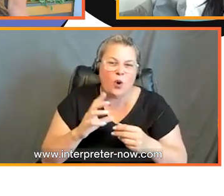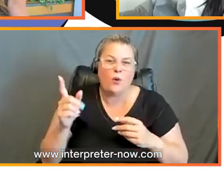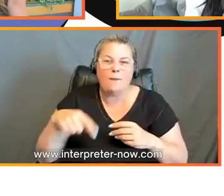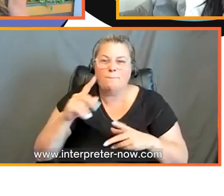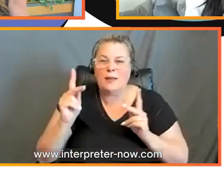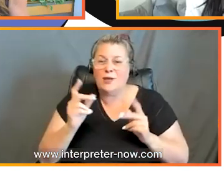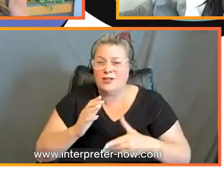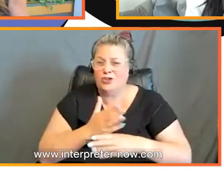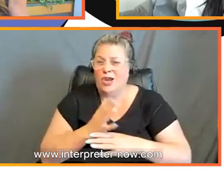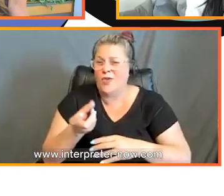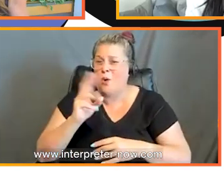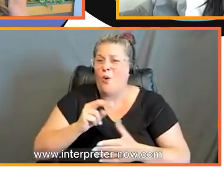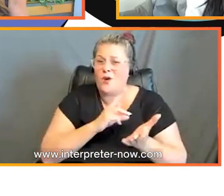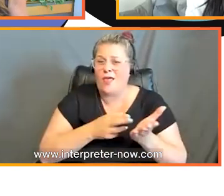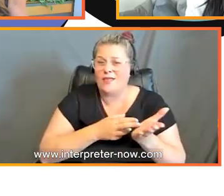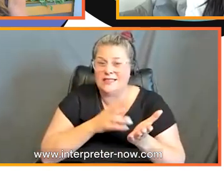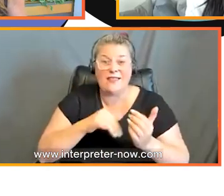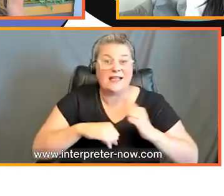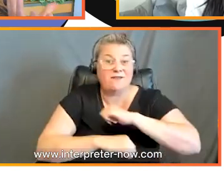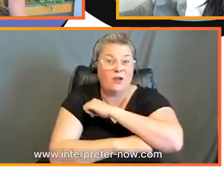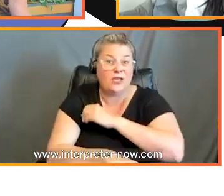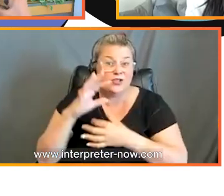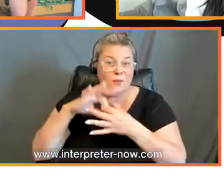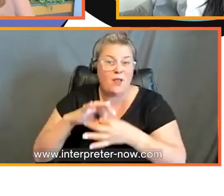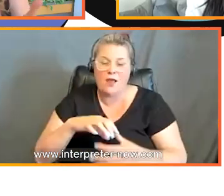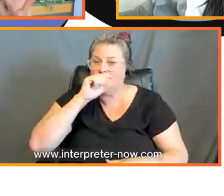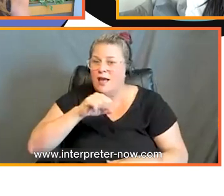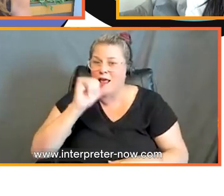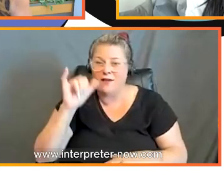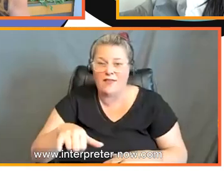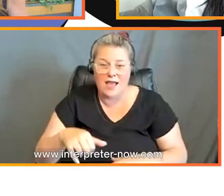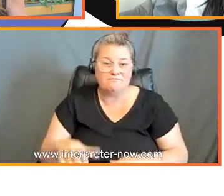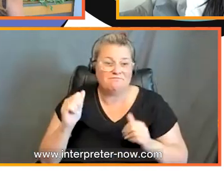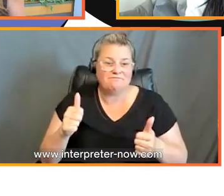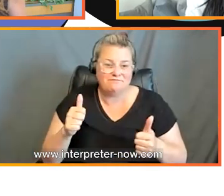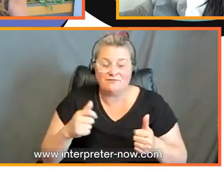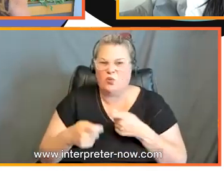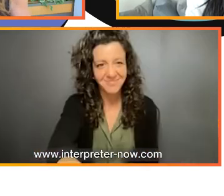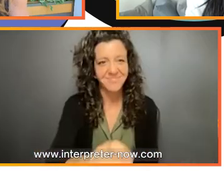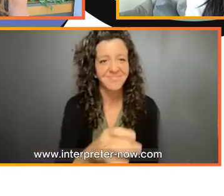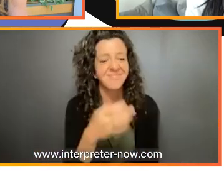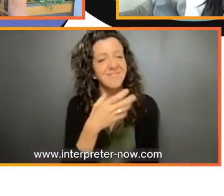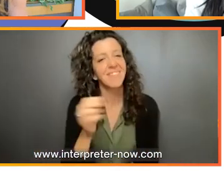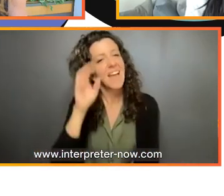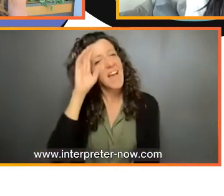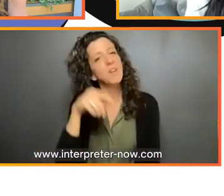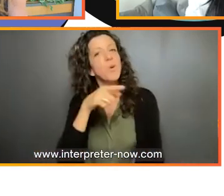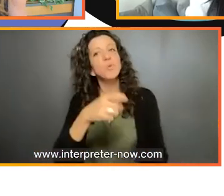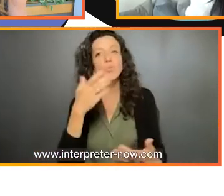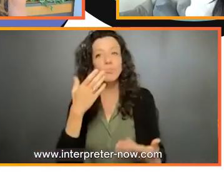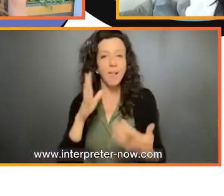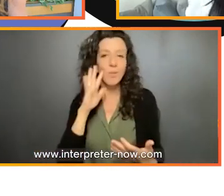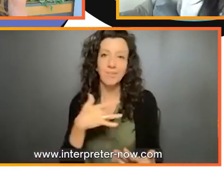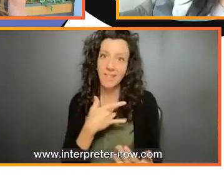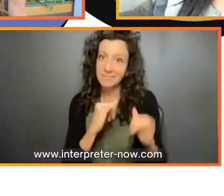to share their own authenticity. And that's the foundations of belonging. I love that. I love that. Yeah, you know,